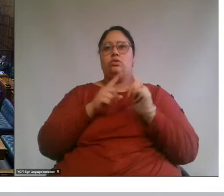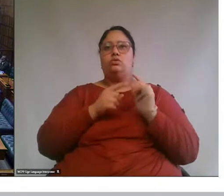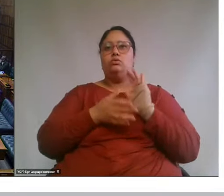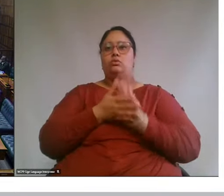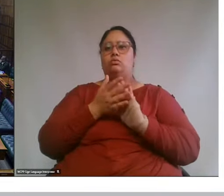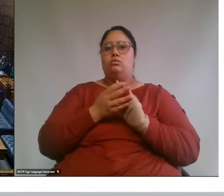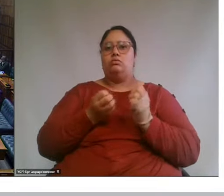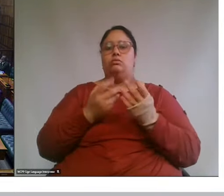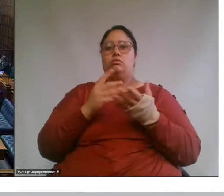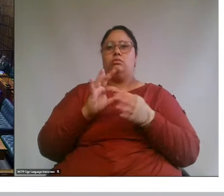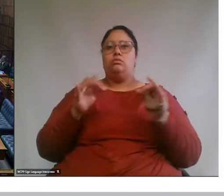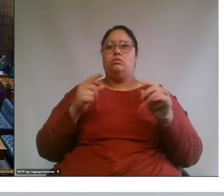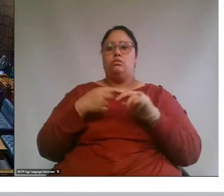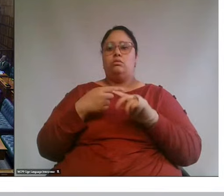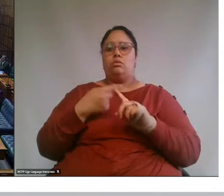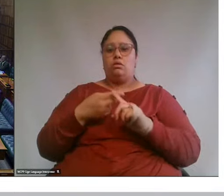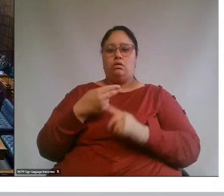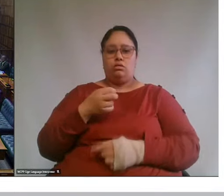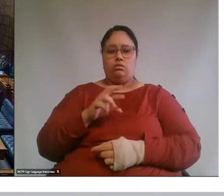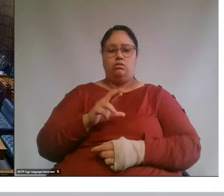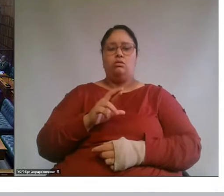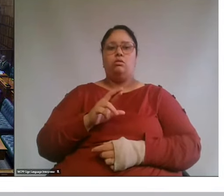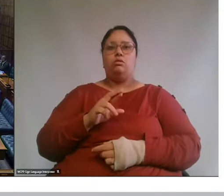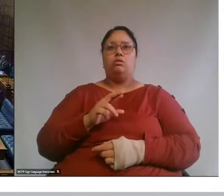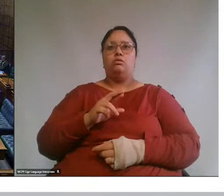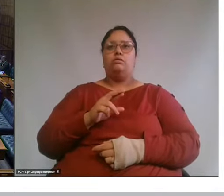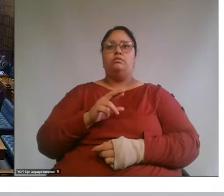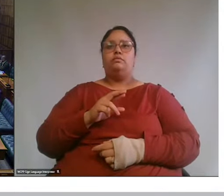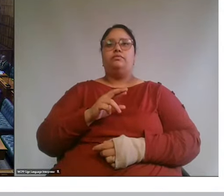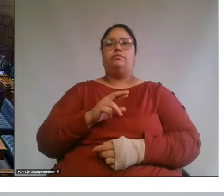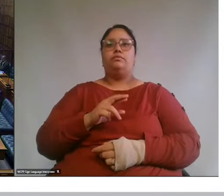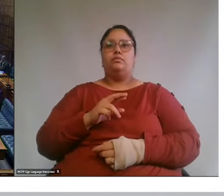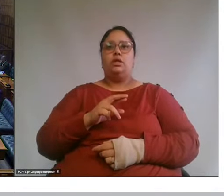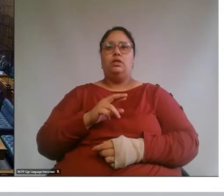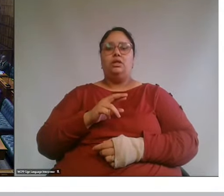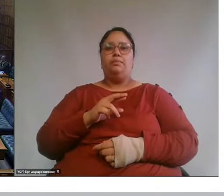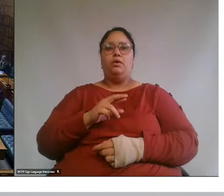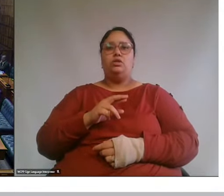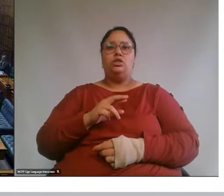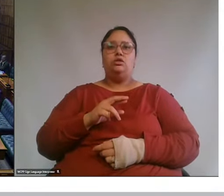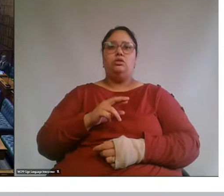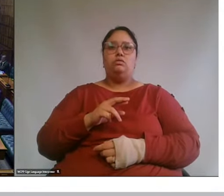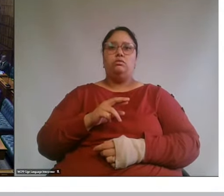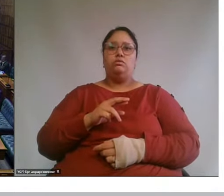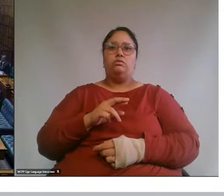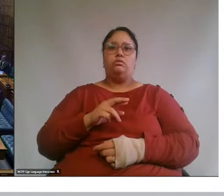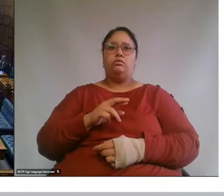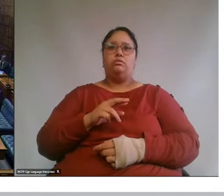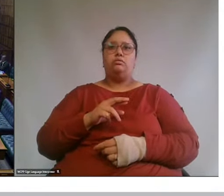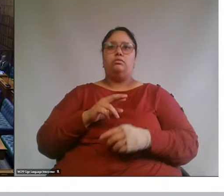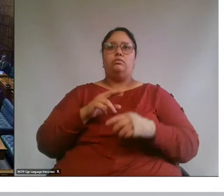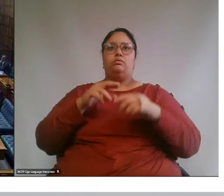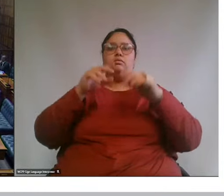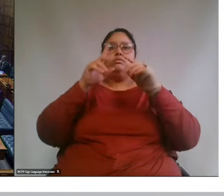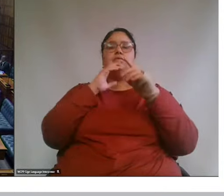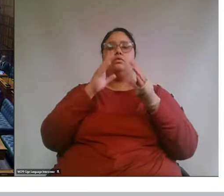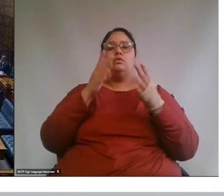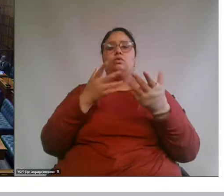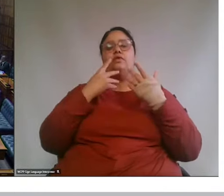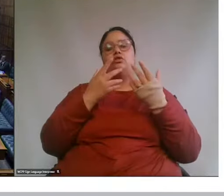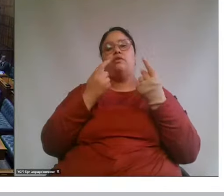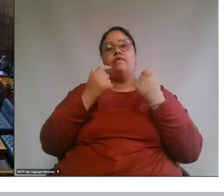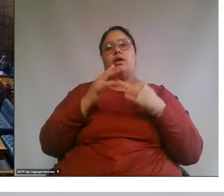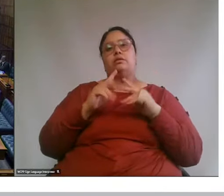finance and HR um we did a I I prefer to call it a complete refresh of the finance